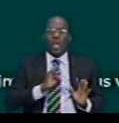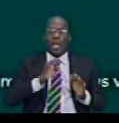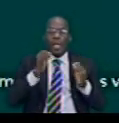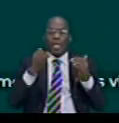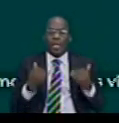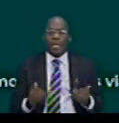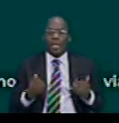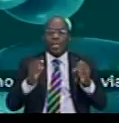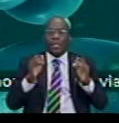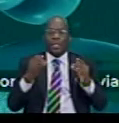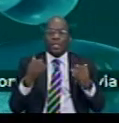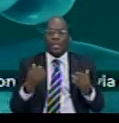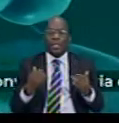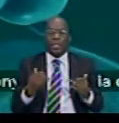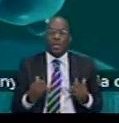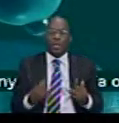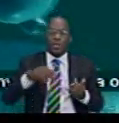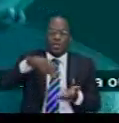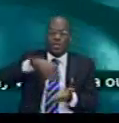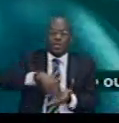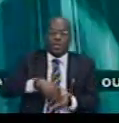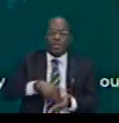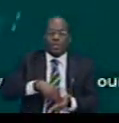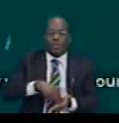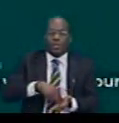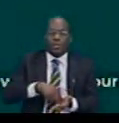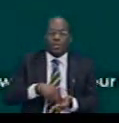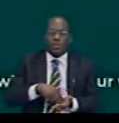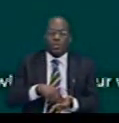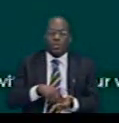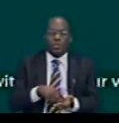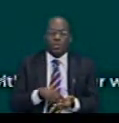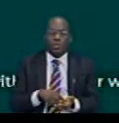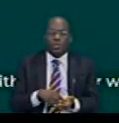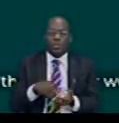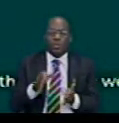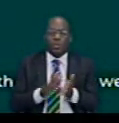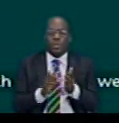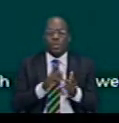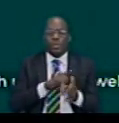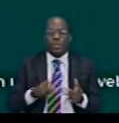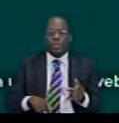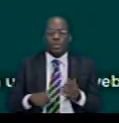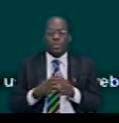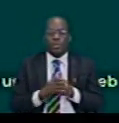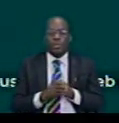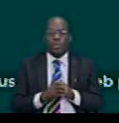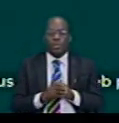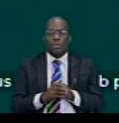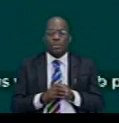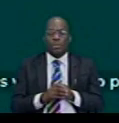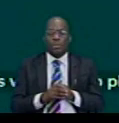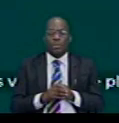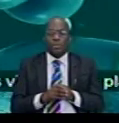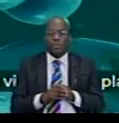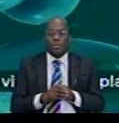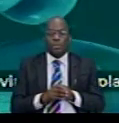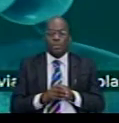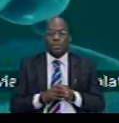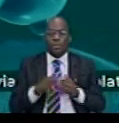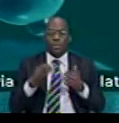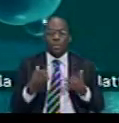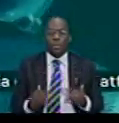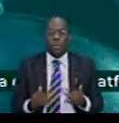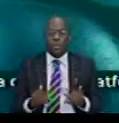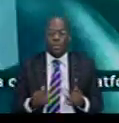Praise the Lord." And now, remember,